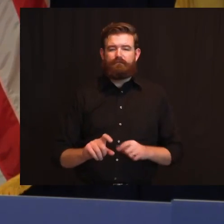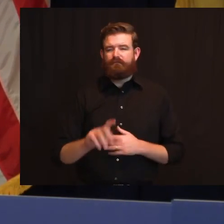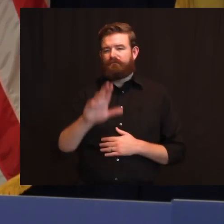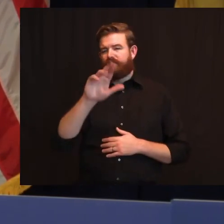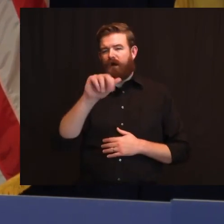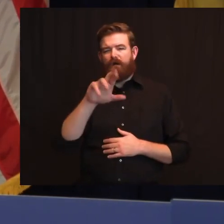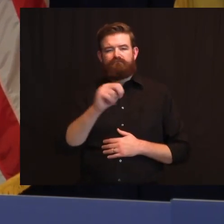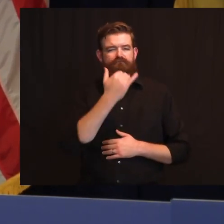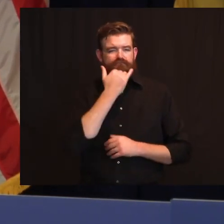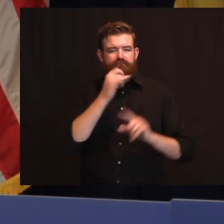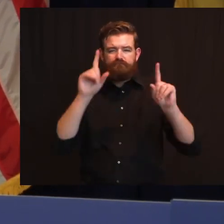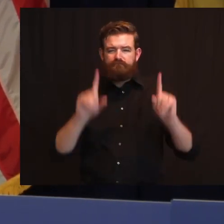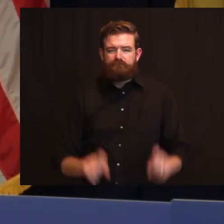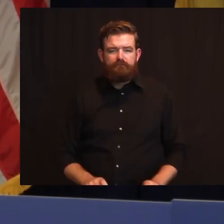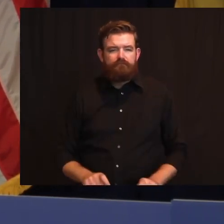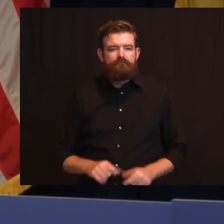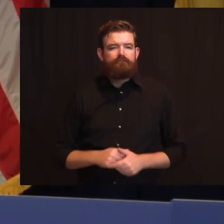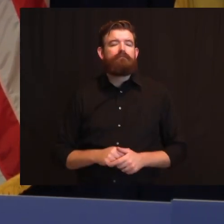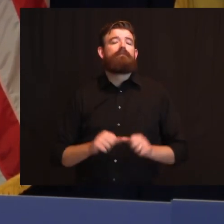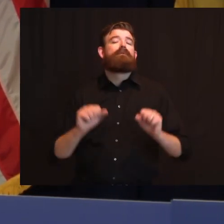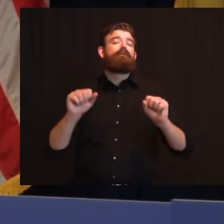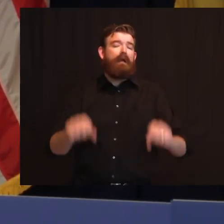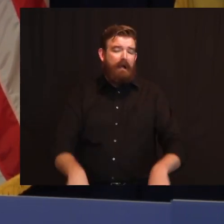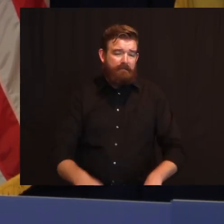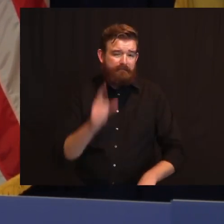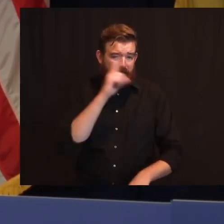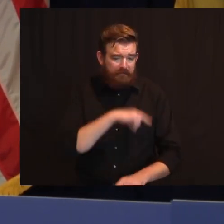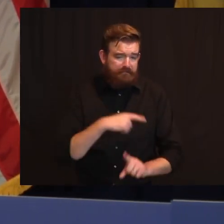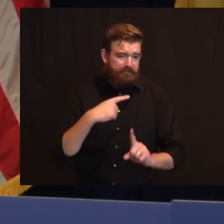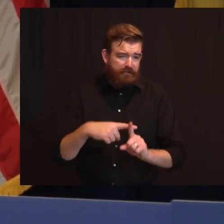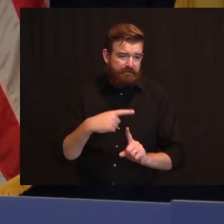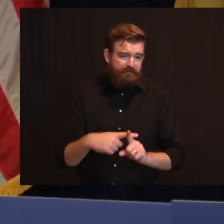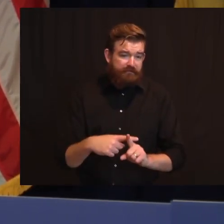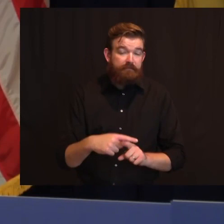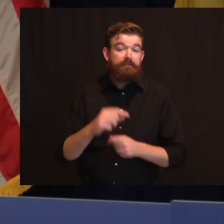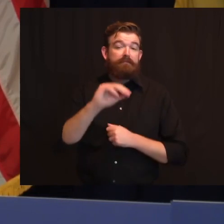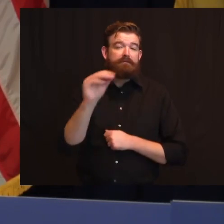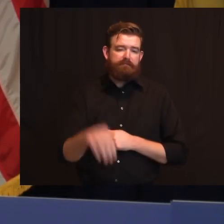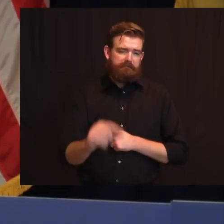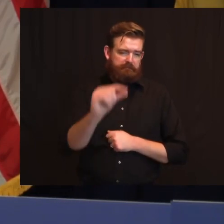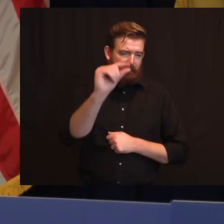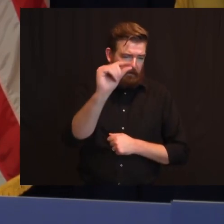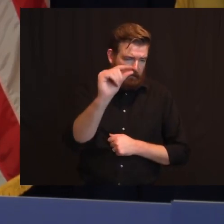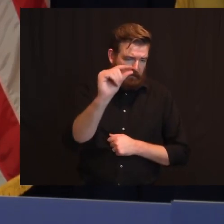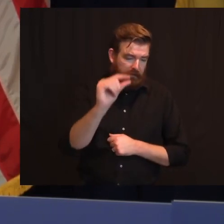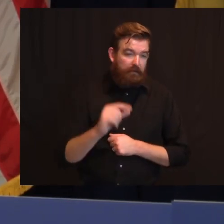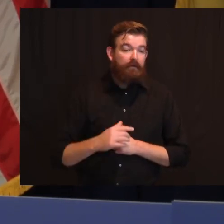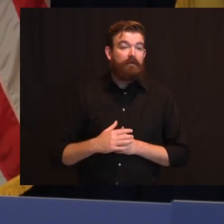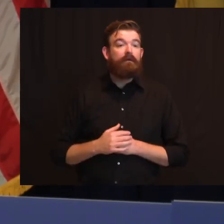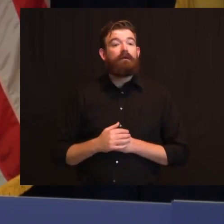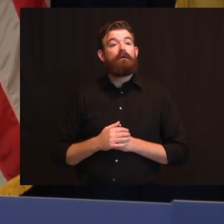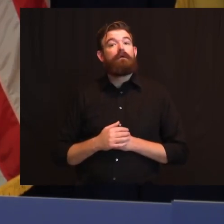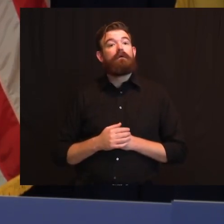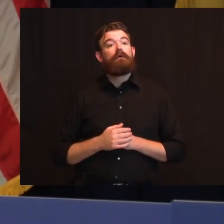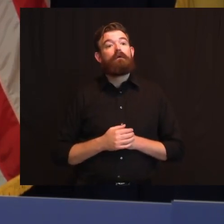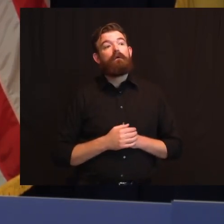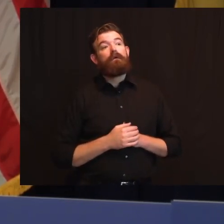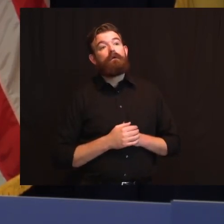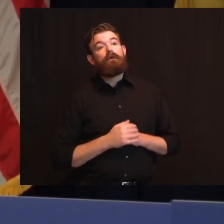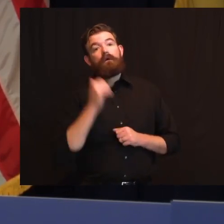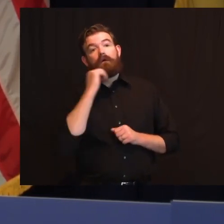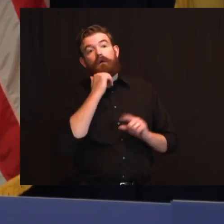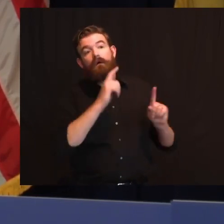those are very small numbers, but when you're testing 27, 30,000 people a day, even very small numbers are going to pop up on occasion.